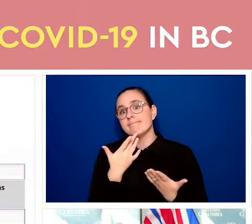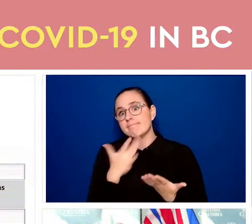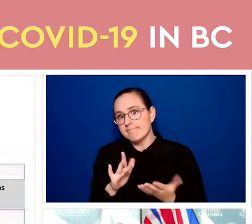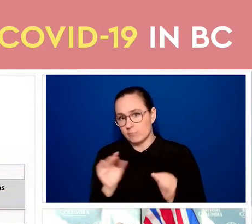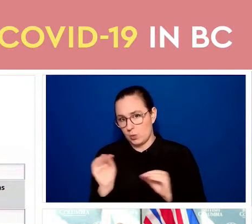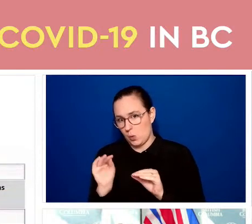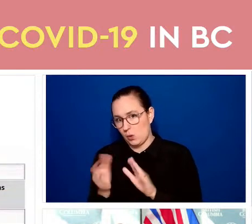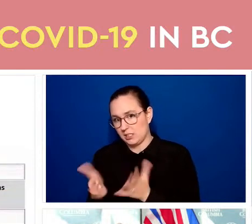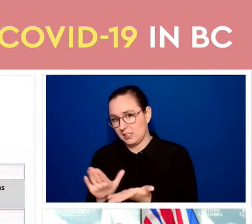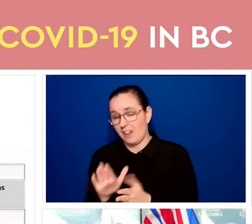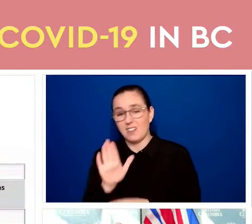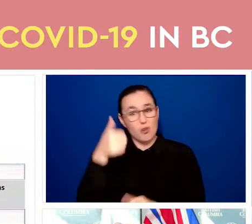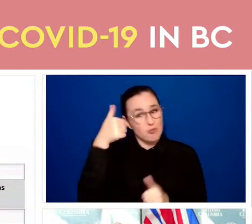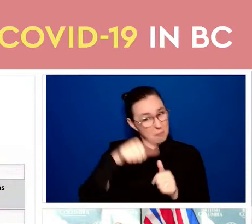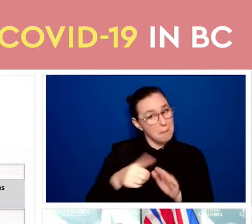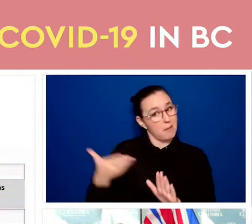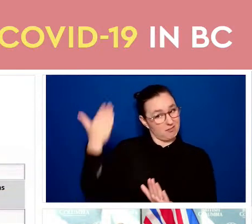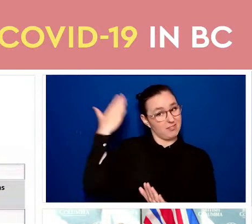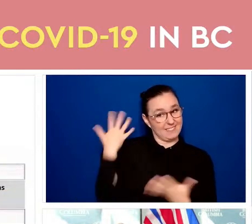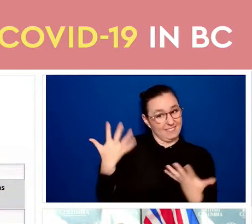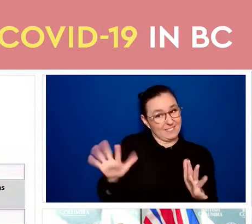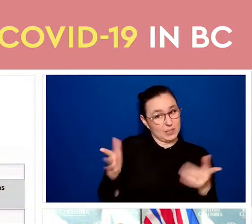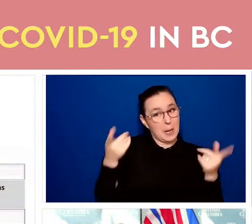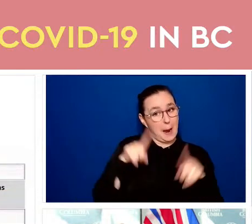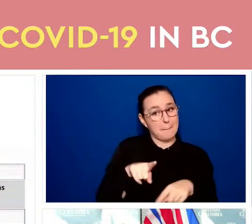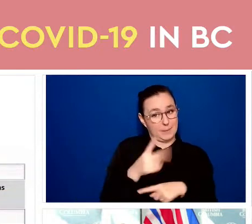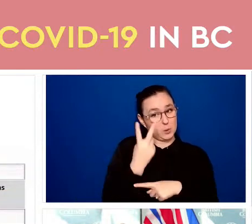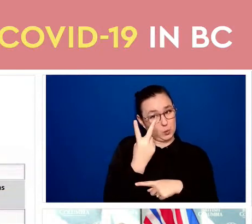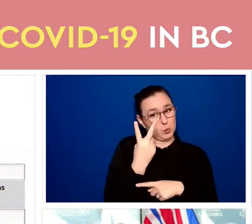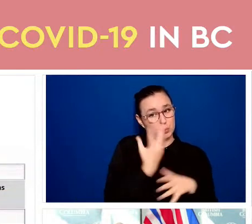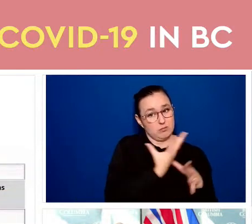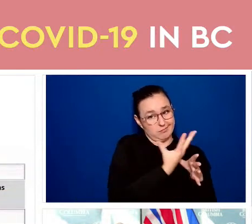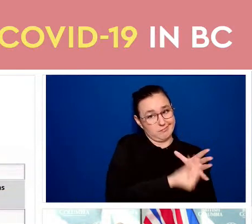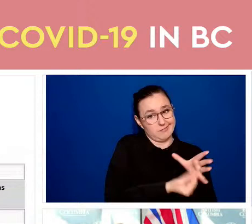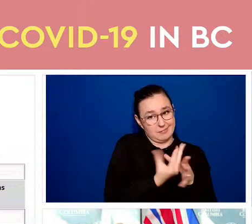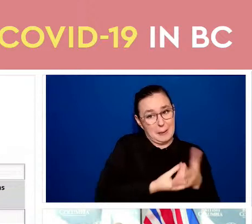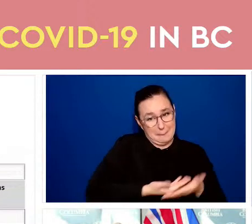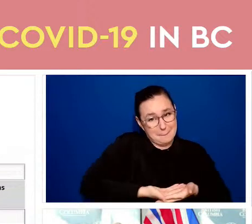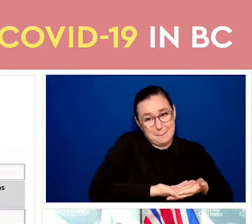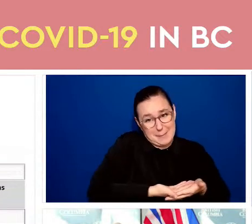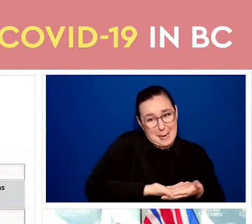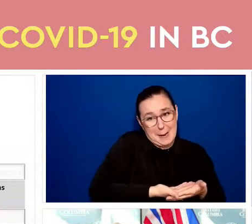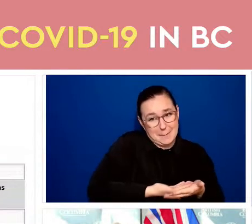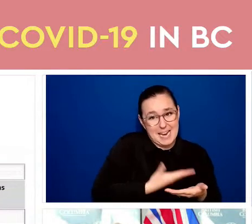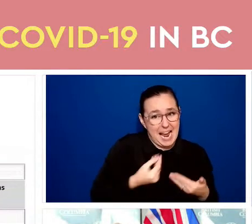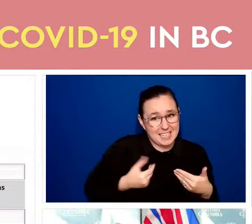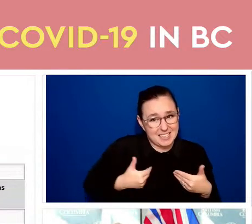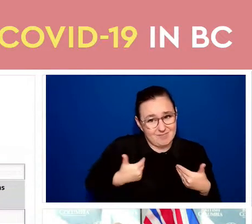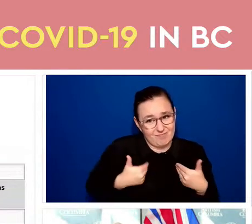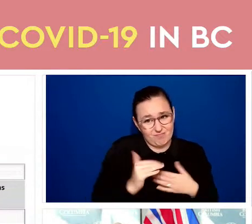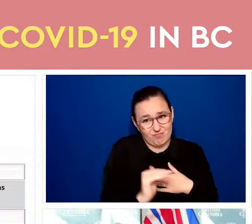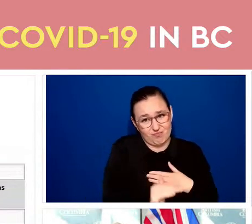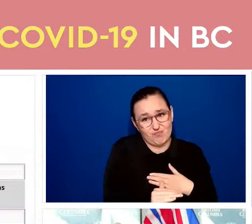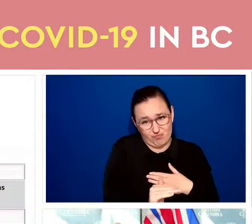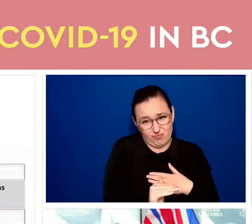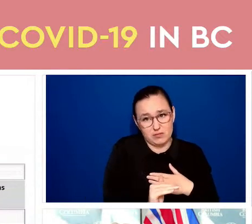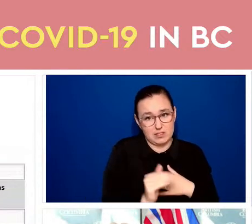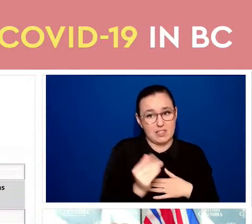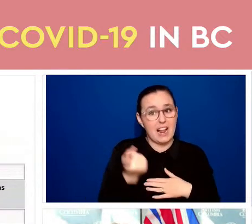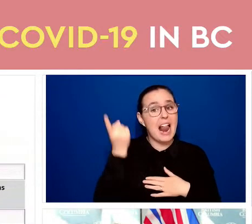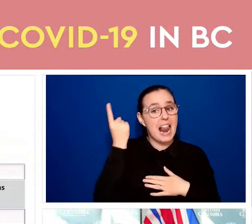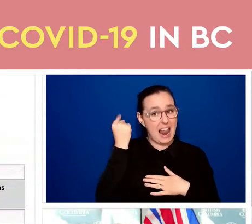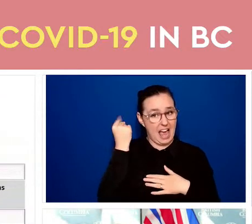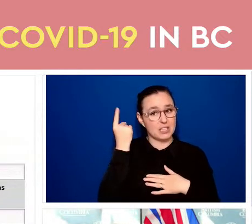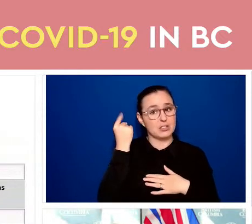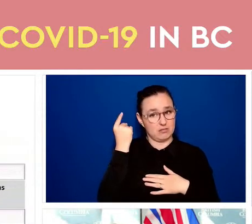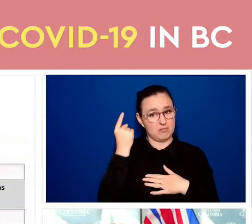know, sadly, young people who've died, an infant and a toddler who died last year from COVID-19.